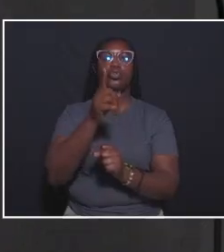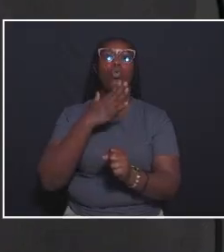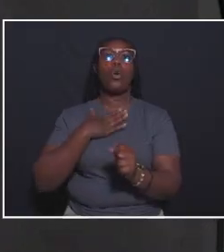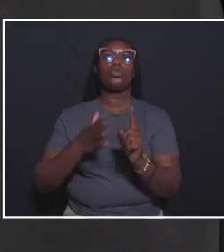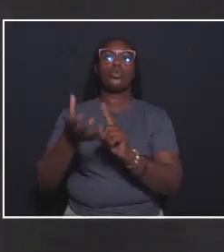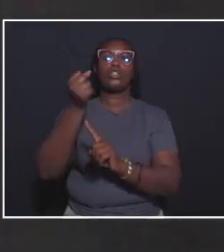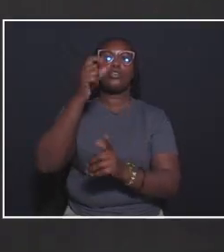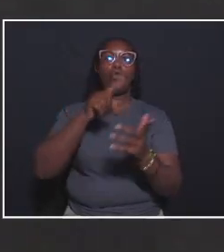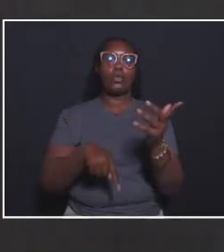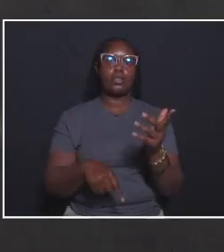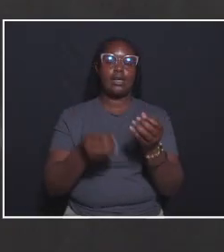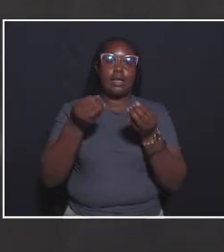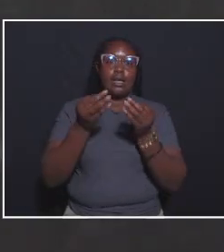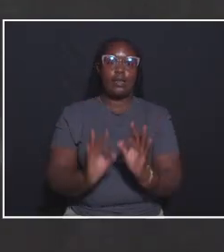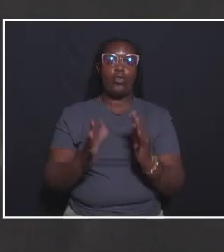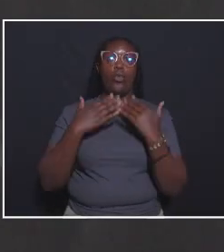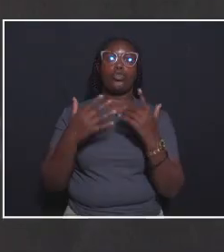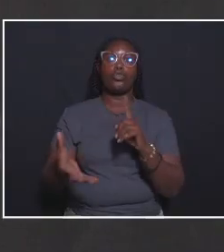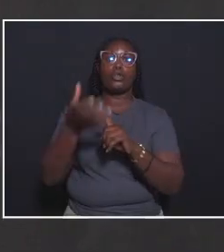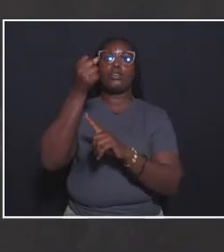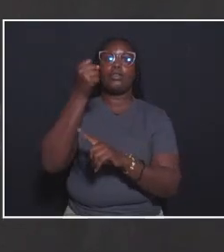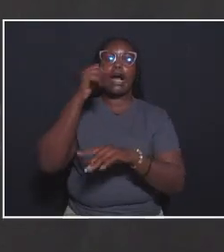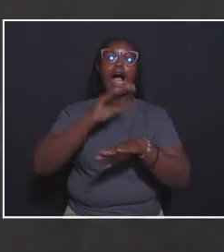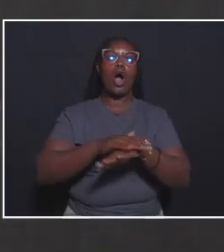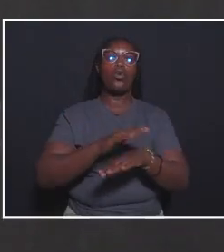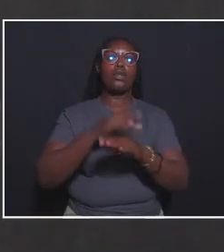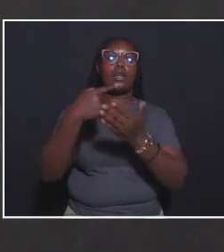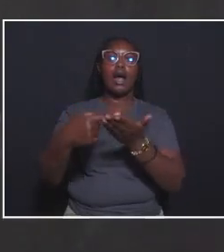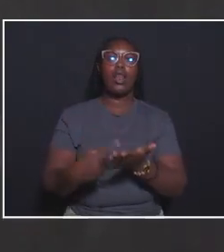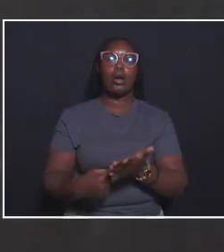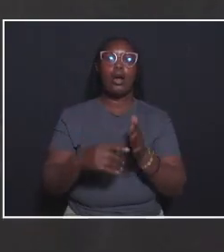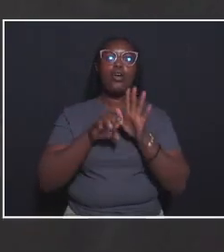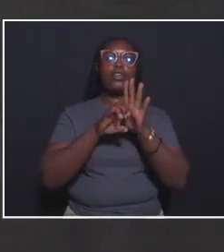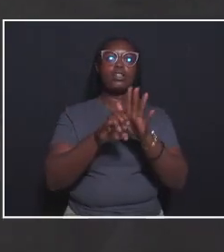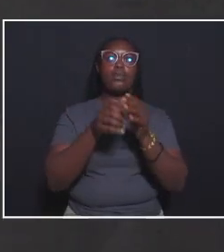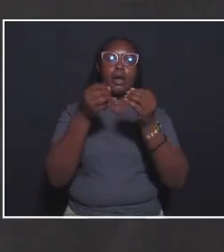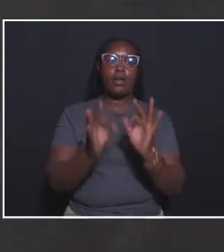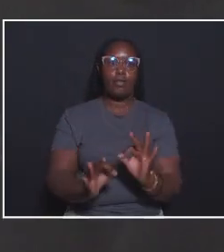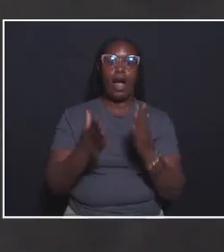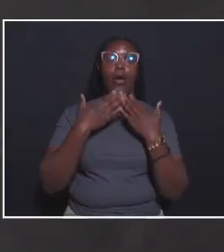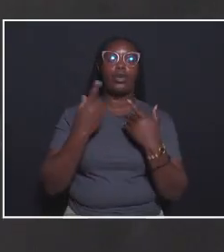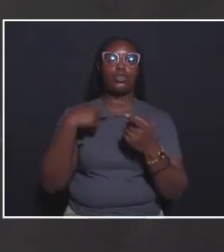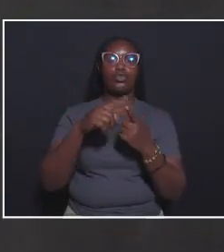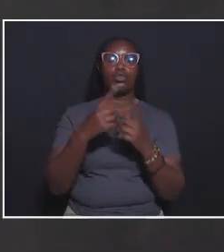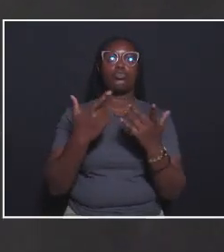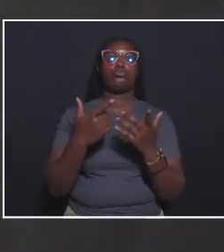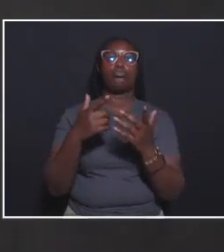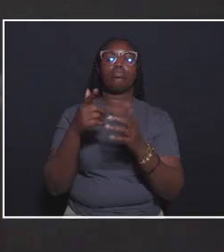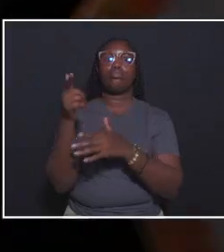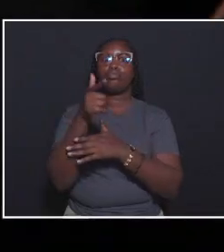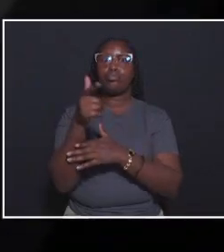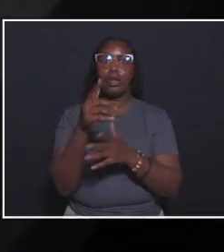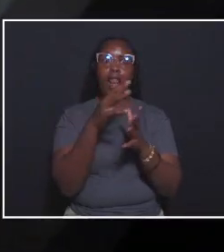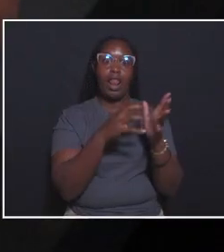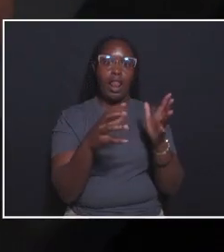If you want to achieve proper dialogue, for example, if I was to record this gentleman here at the front, there are many